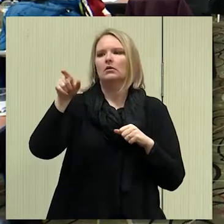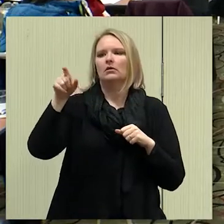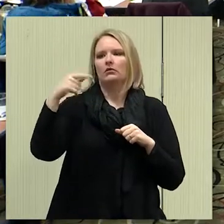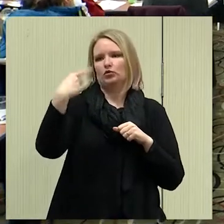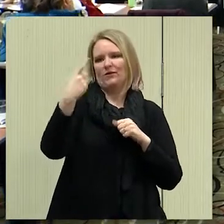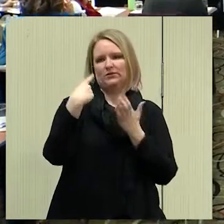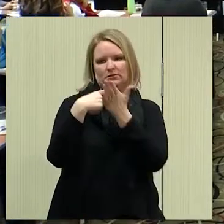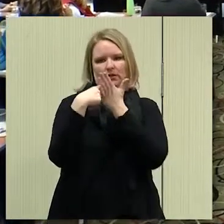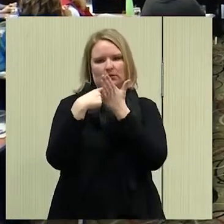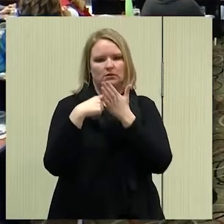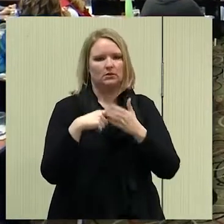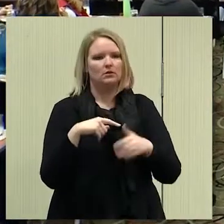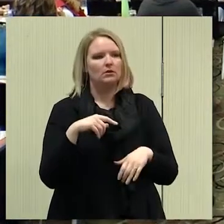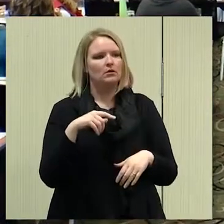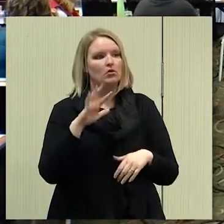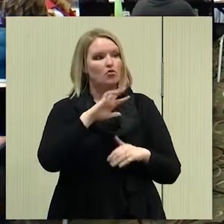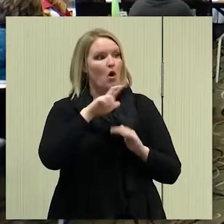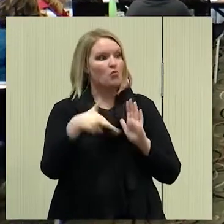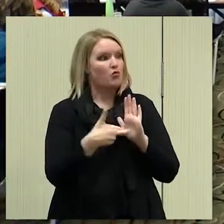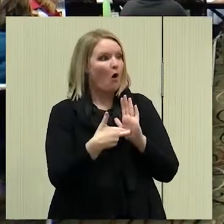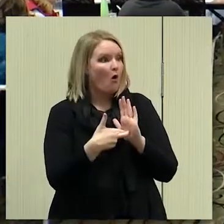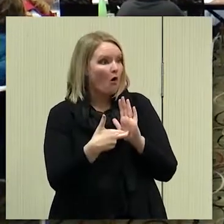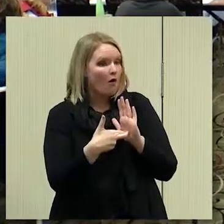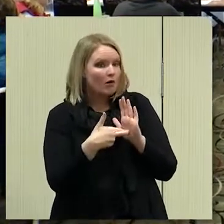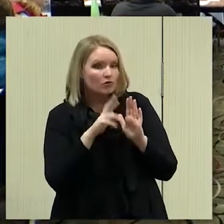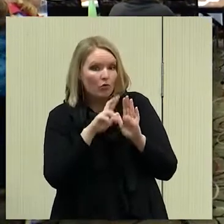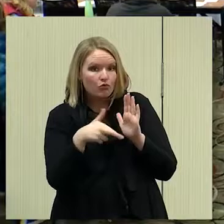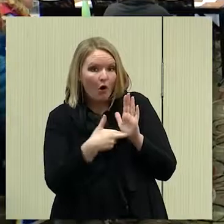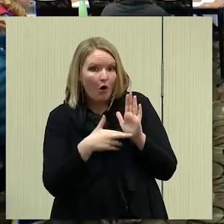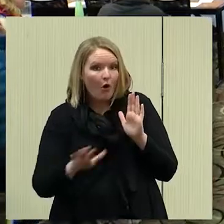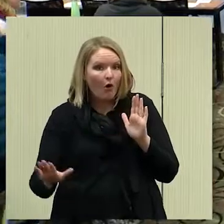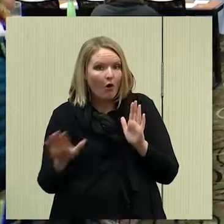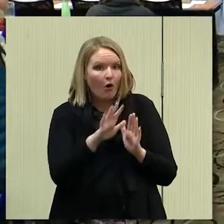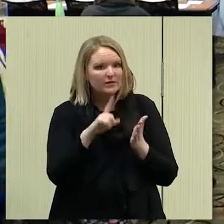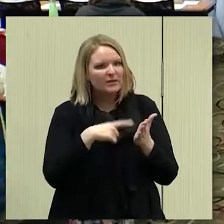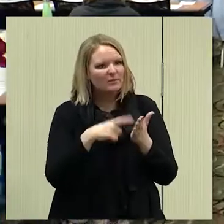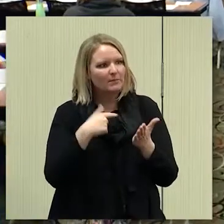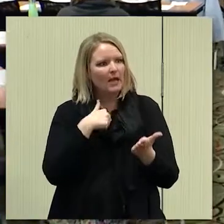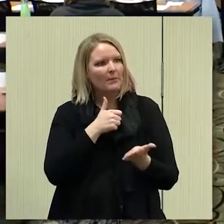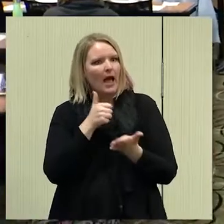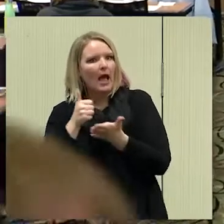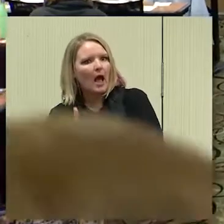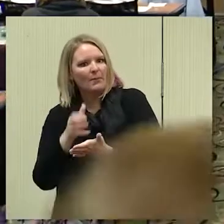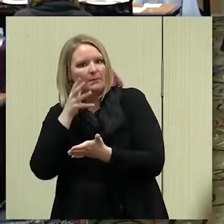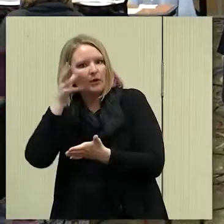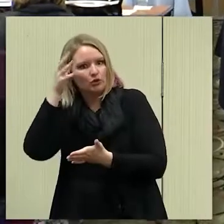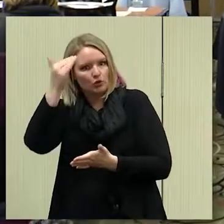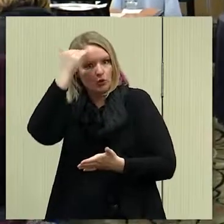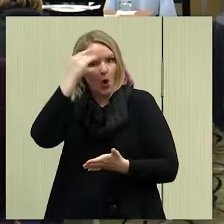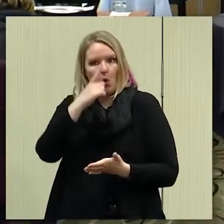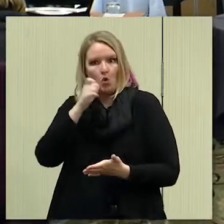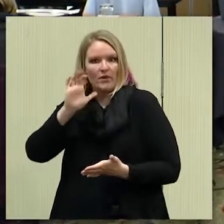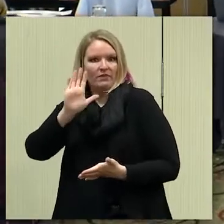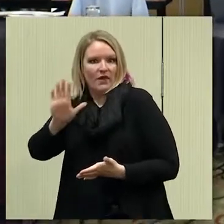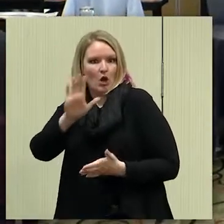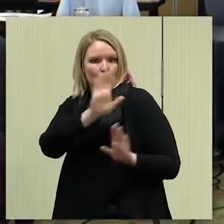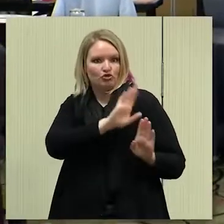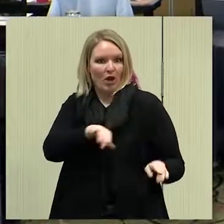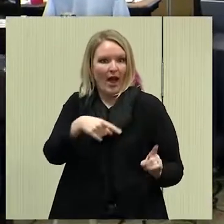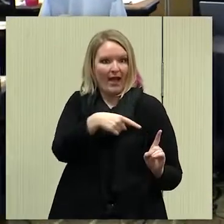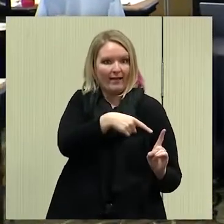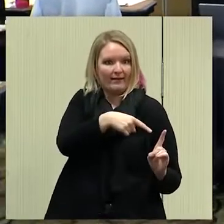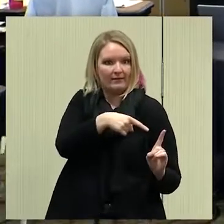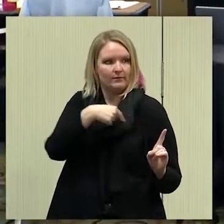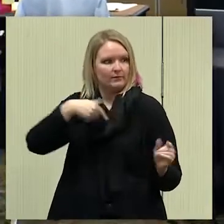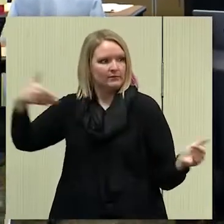about how your role sometimes is you're the one who's really helping the parents get to know their children, right? Especially